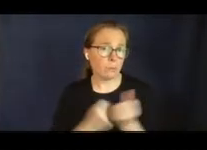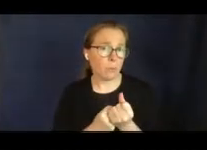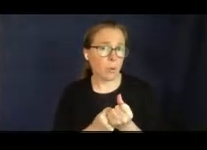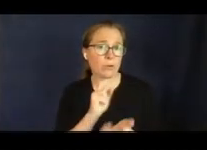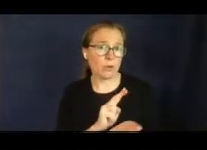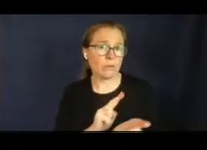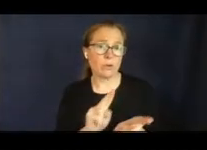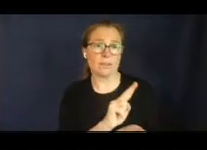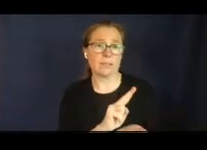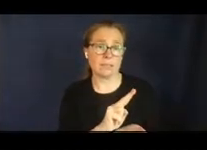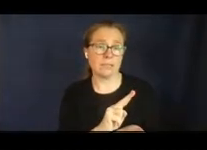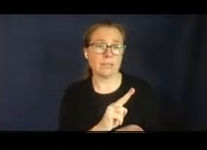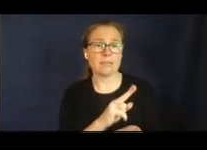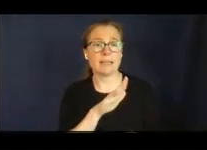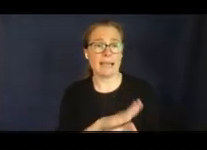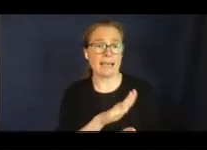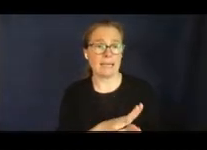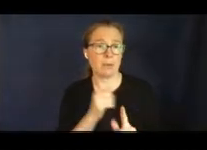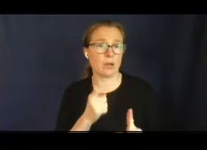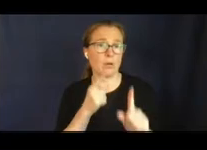and our academic missions.